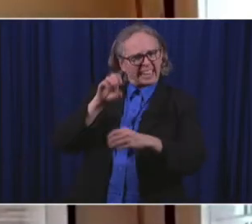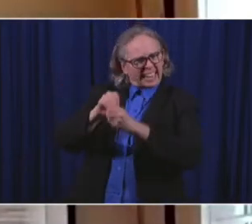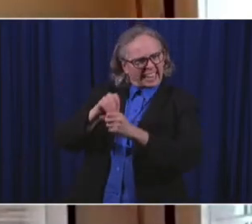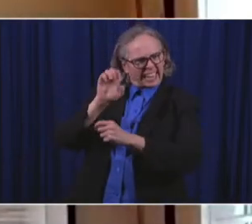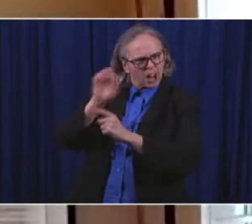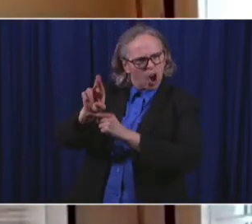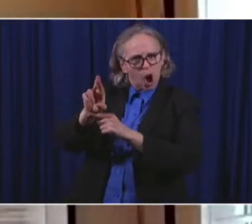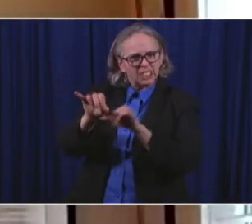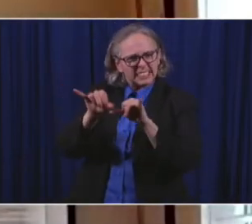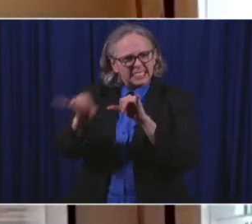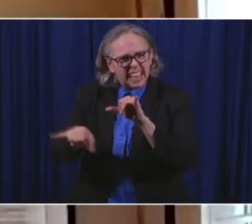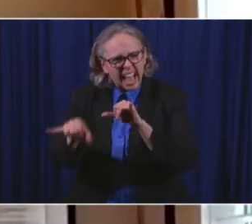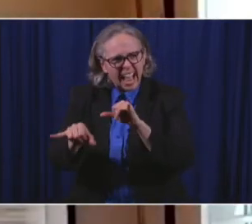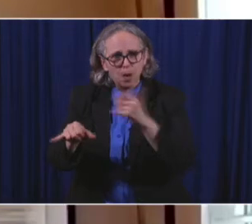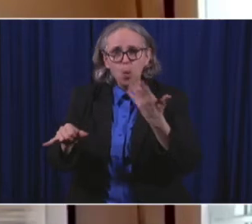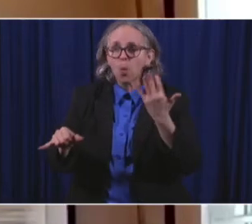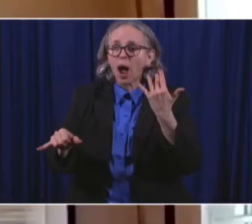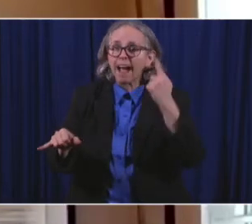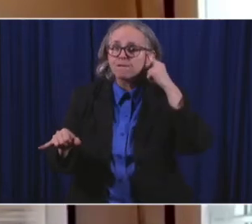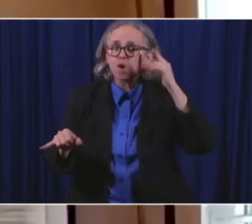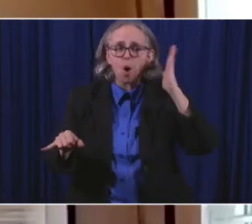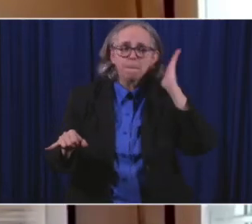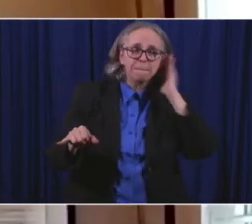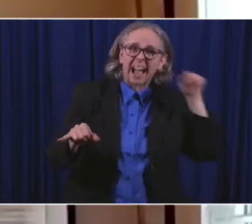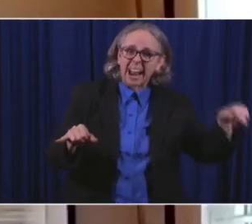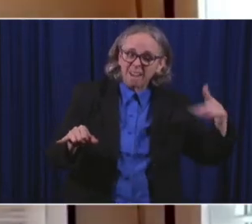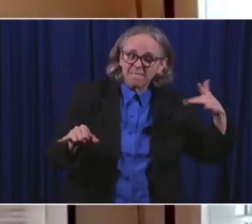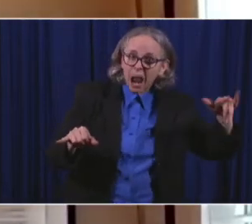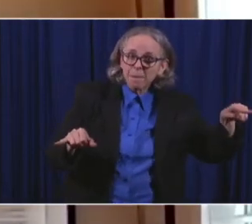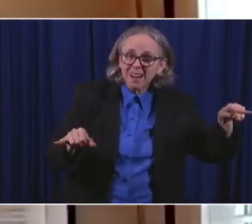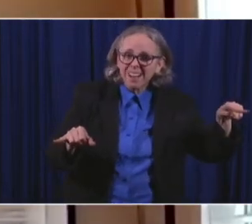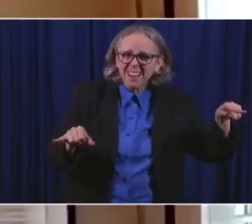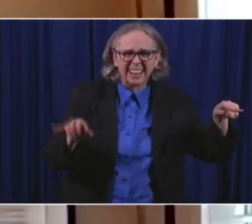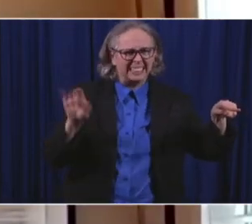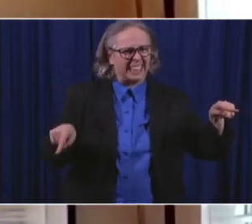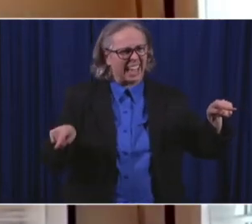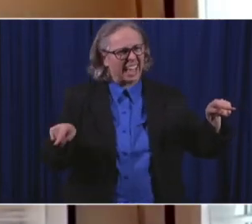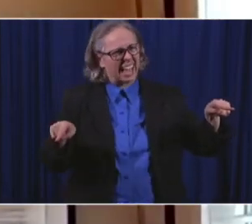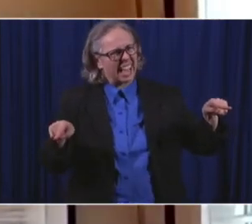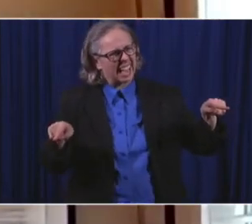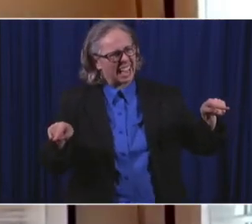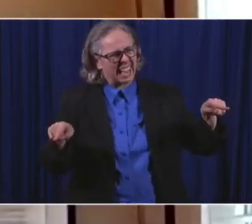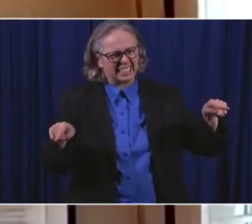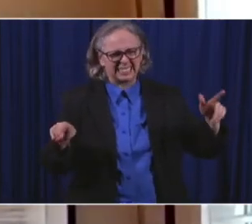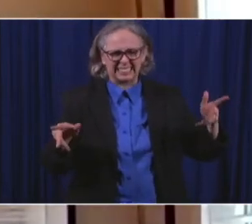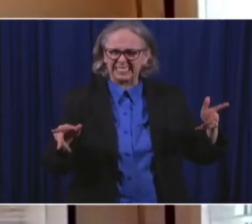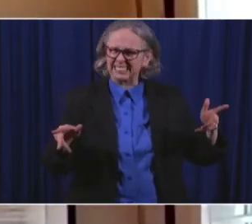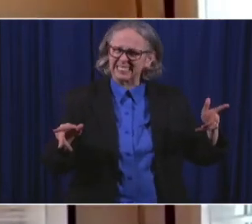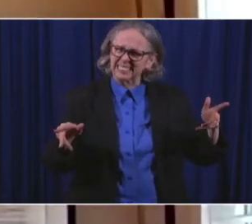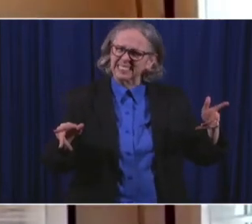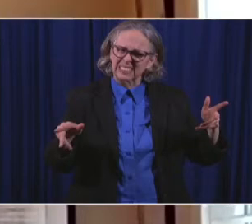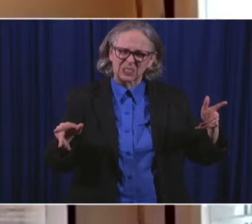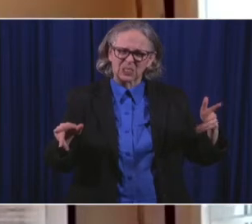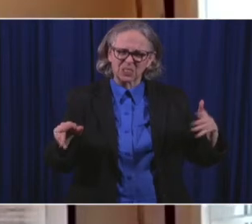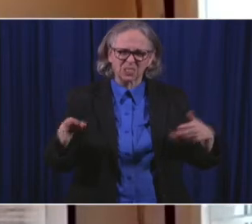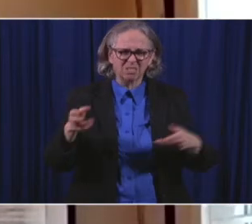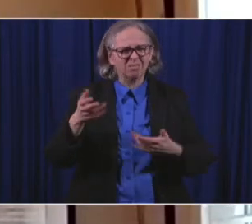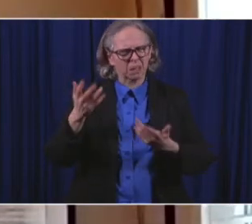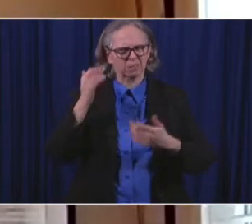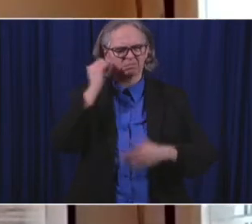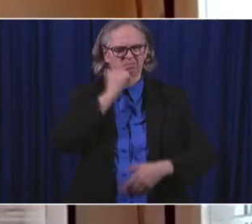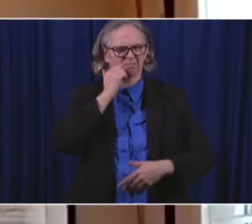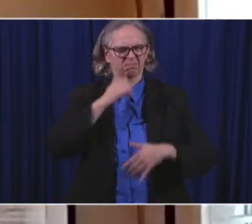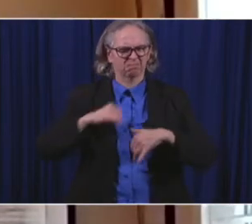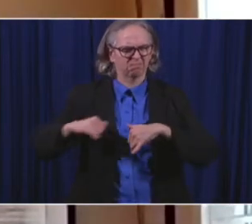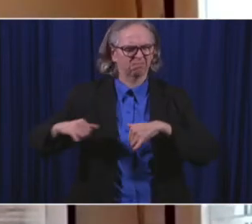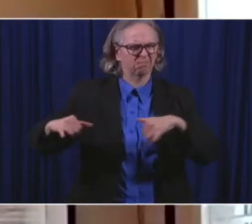bed, that's called boarding, and it is not at all uncommon during very busy times for there to be a period